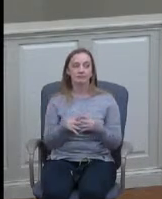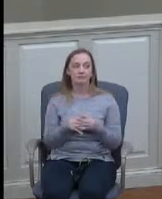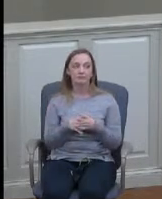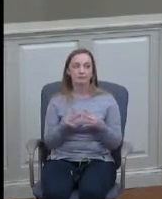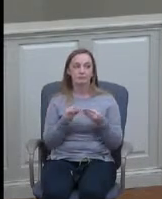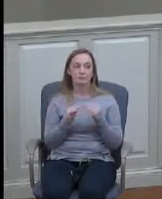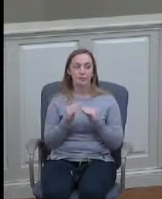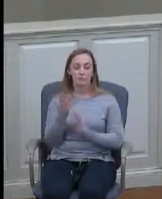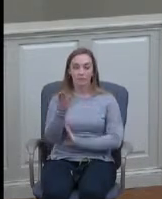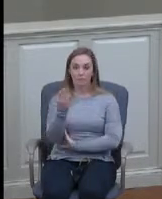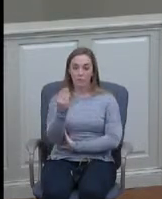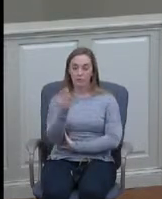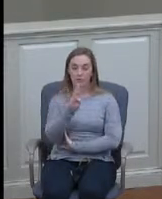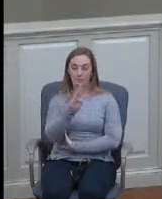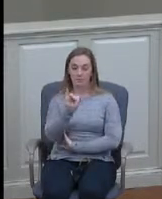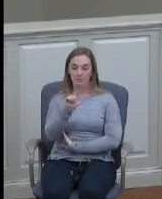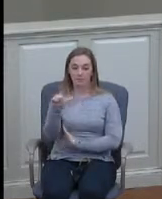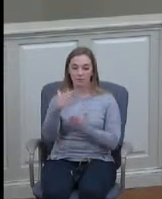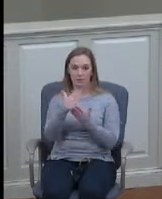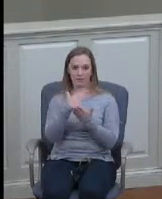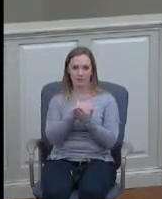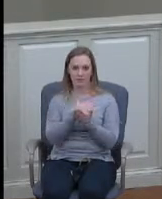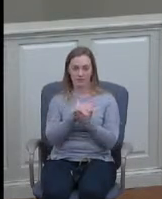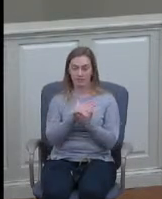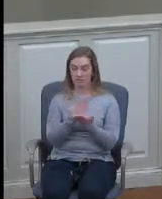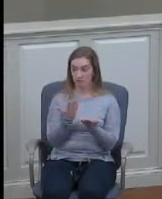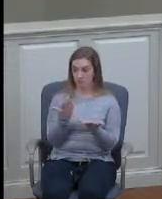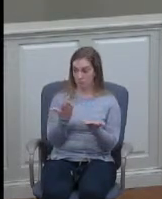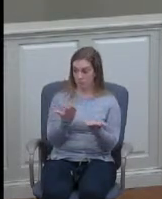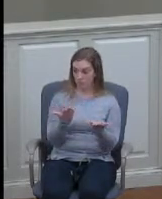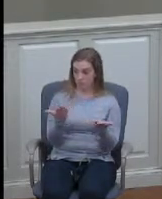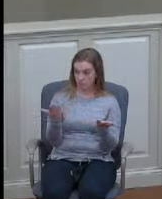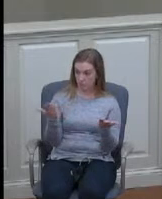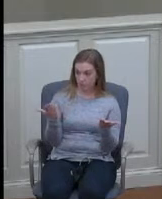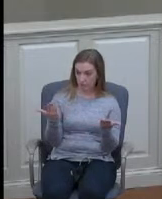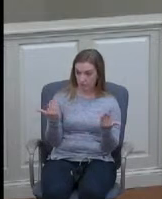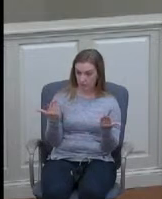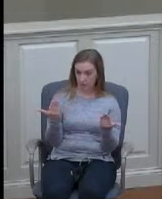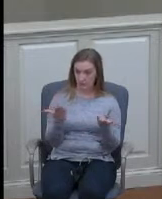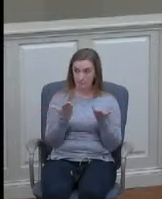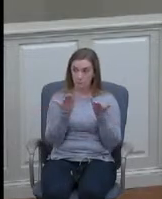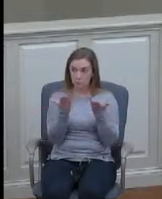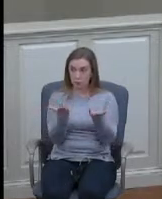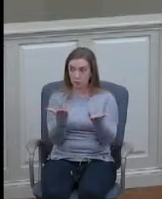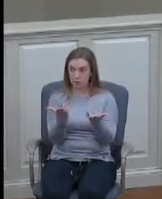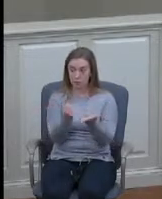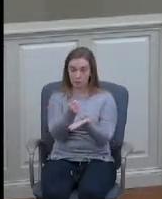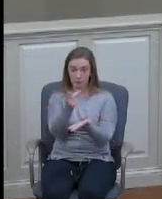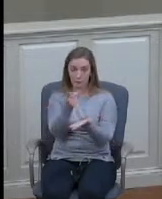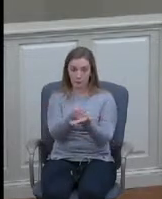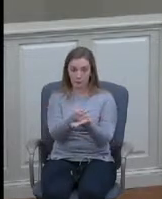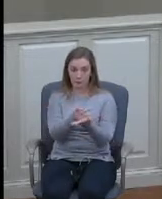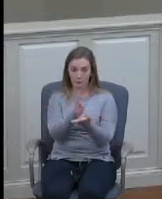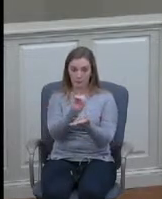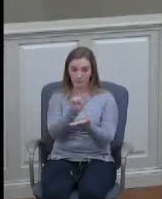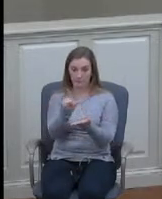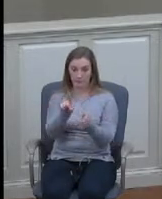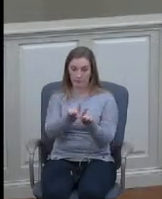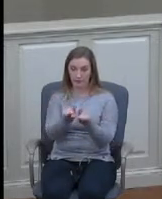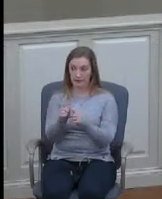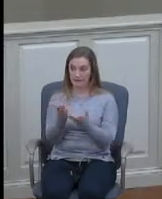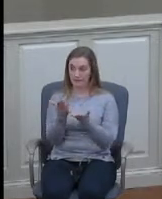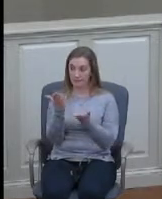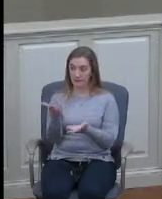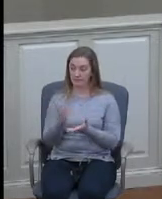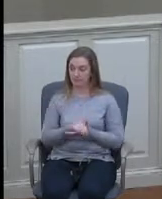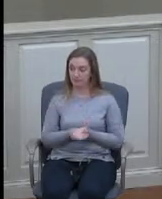item 14, the bill list, and the chair will entertain a motion to approve the bills as submitted.